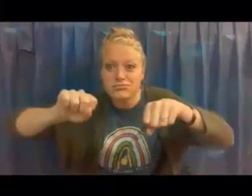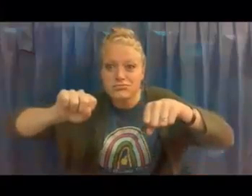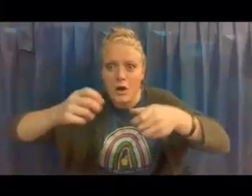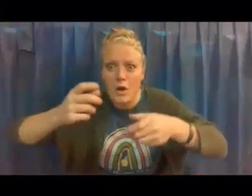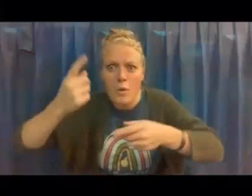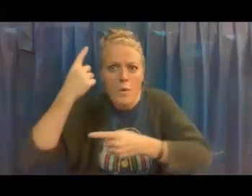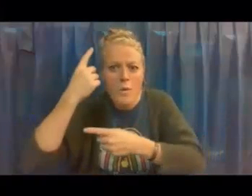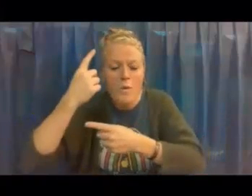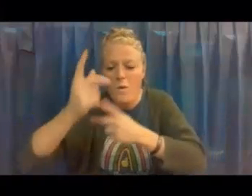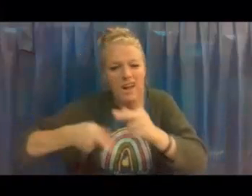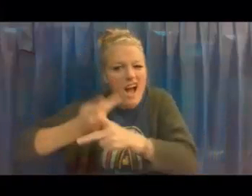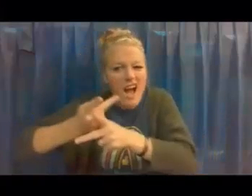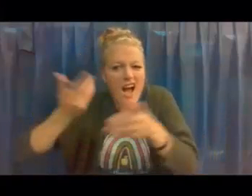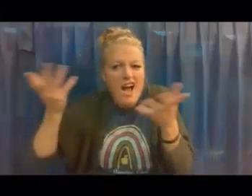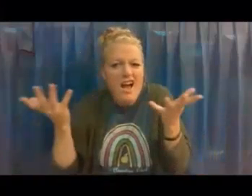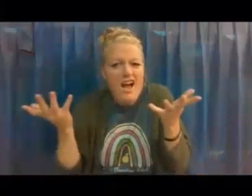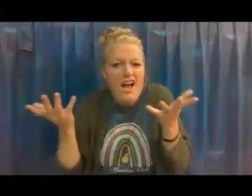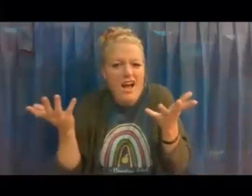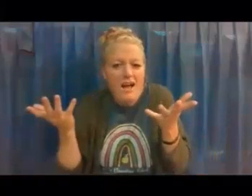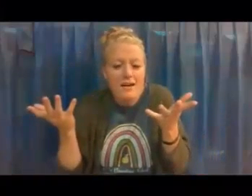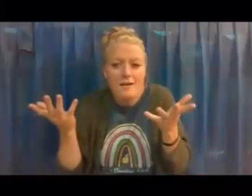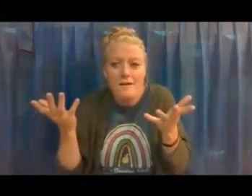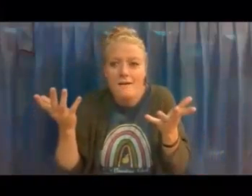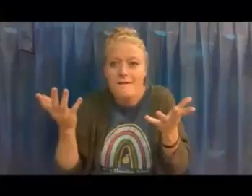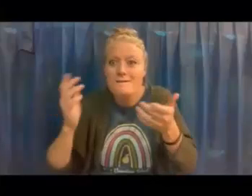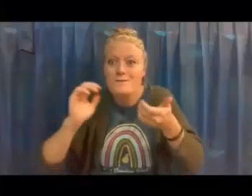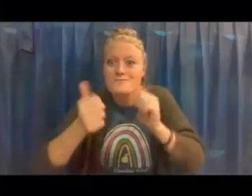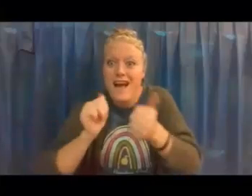This motorcycle is what kind?